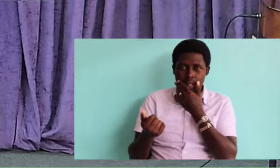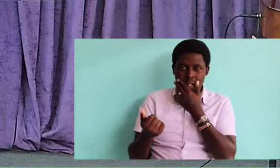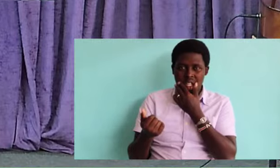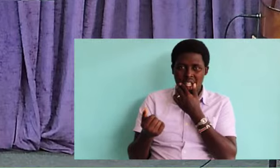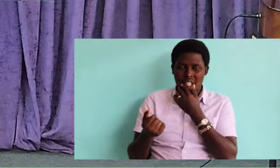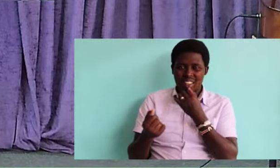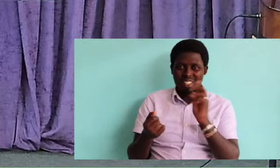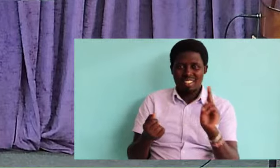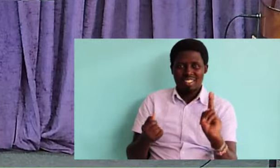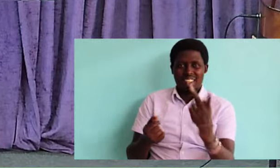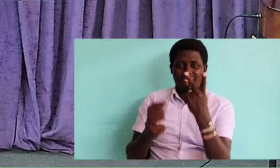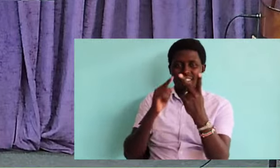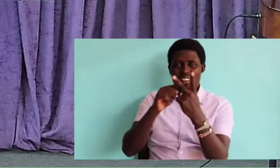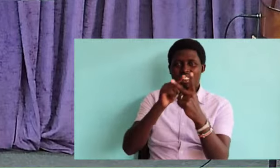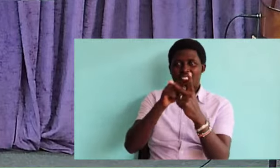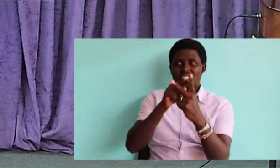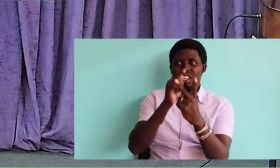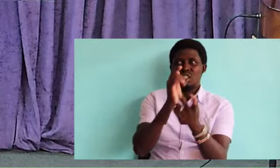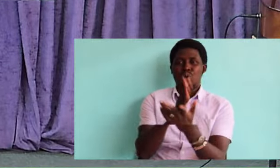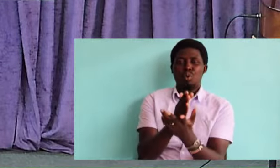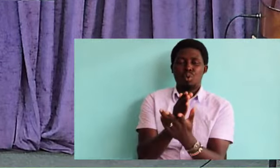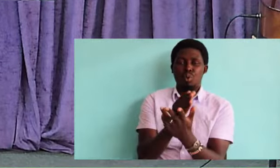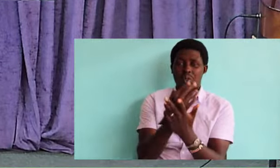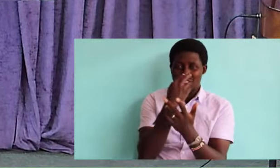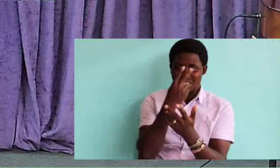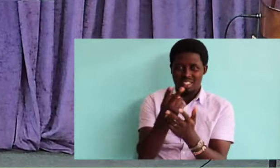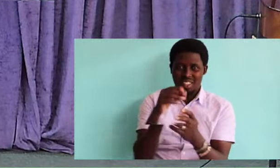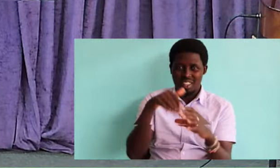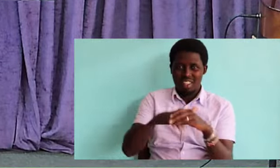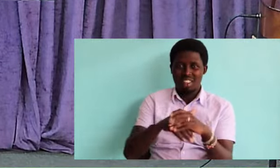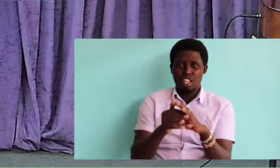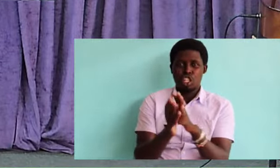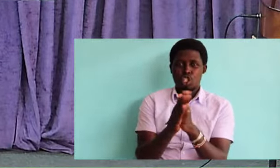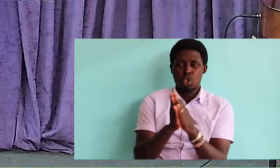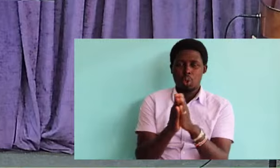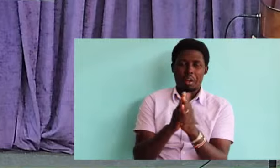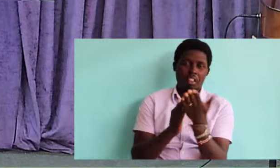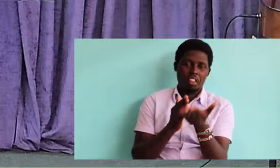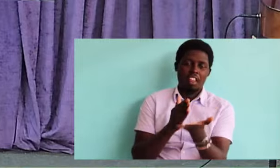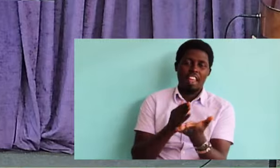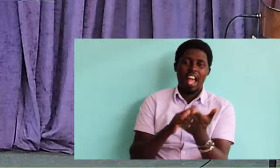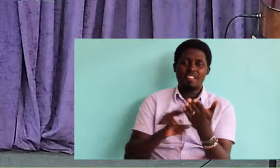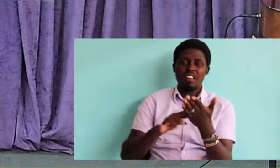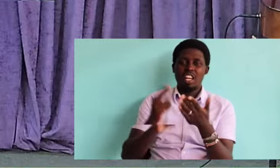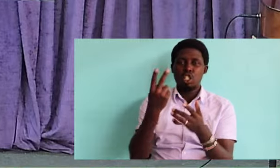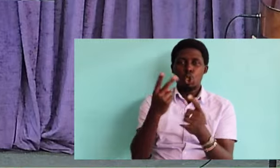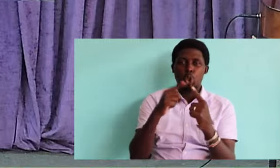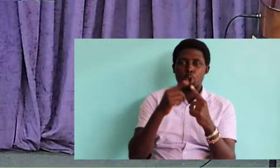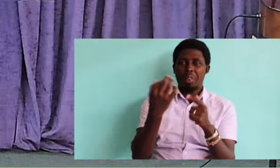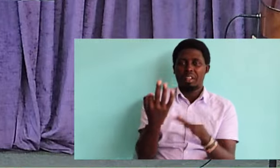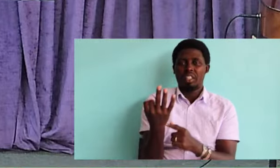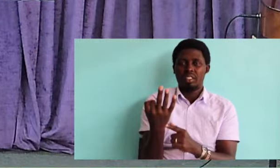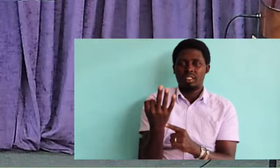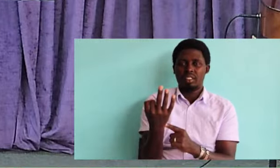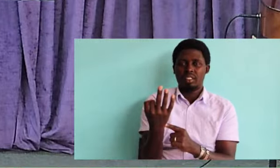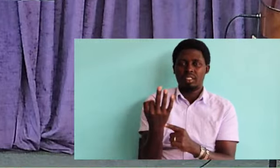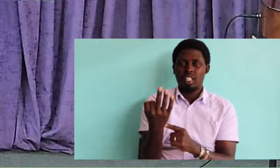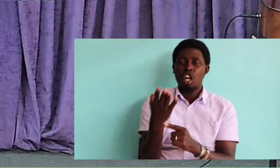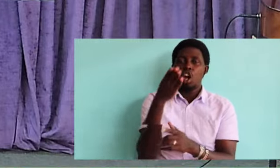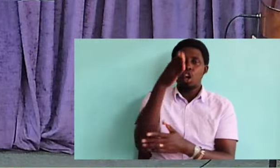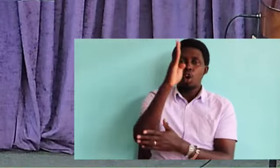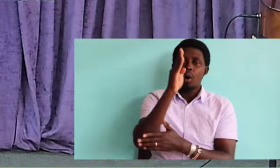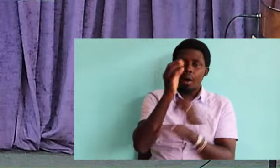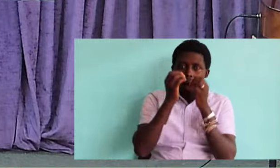The second truth that we see in this passage, verse 2 to 3, is that God